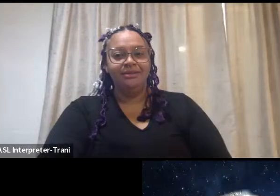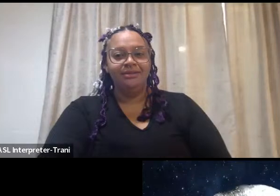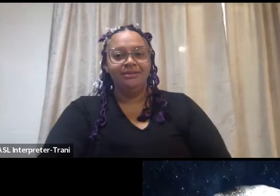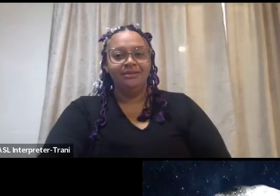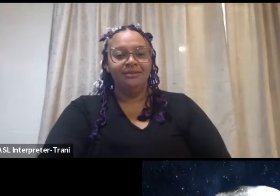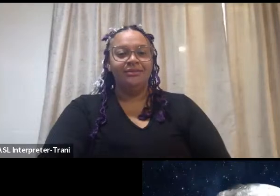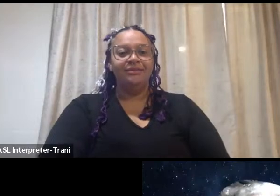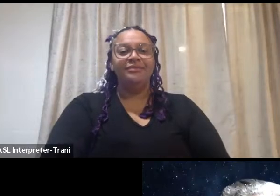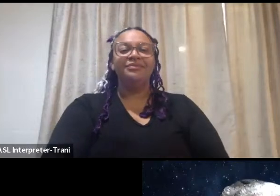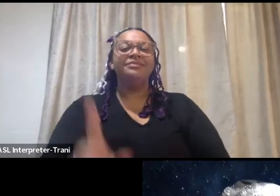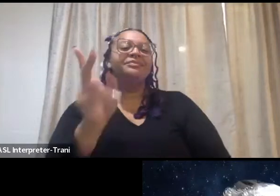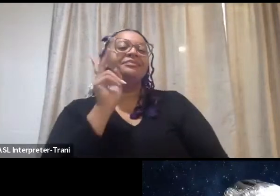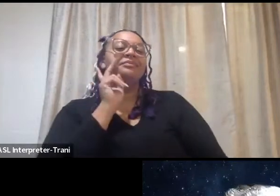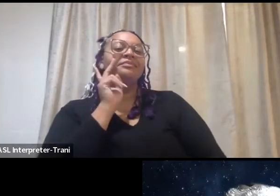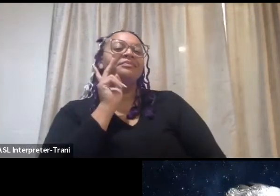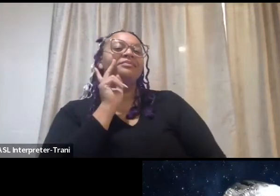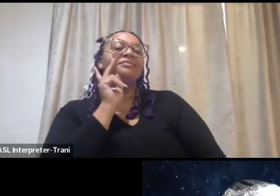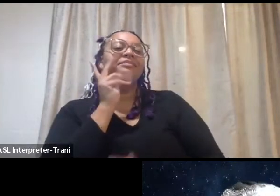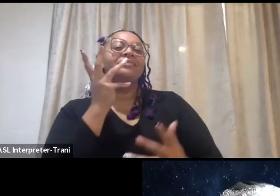have.